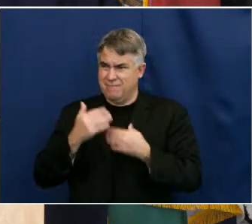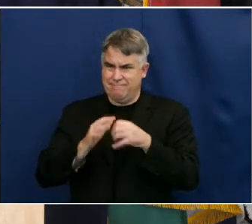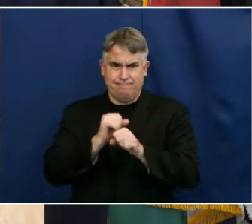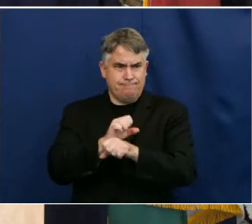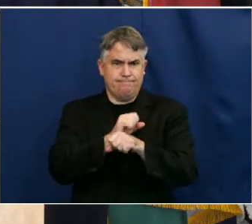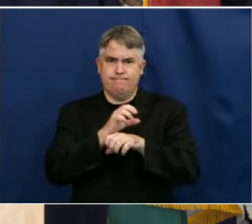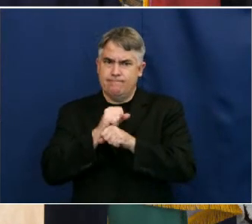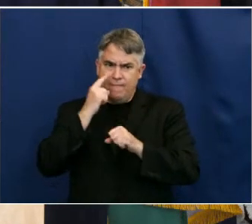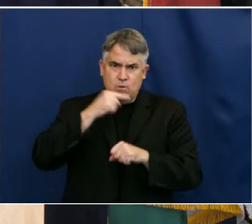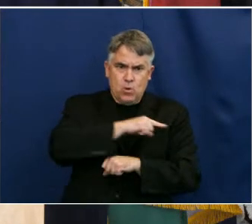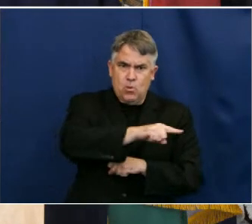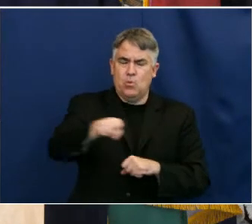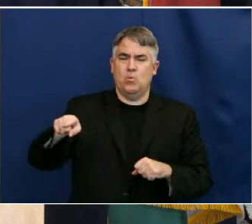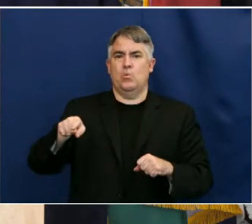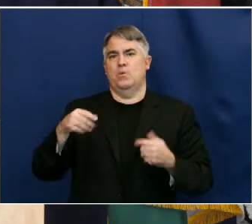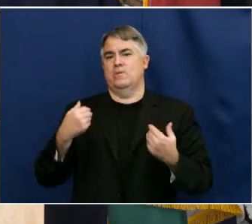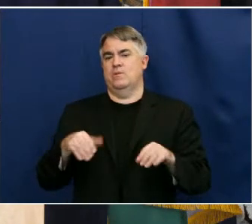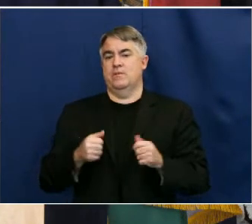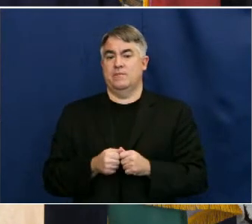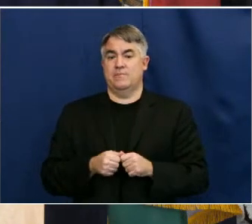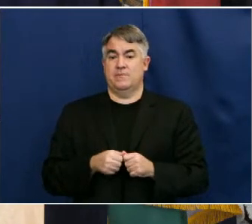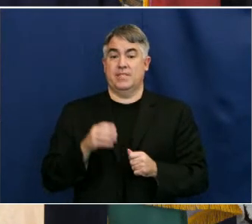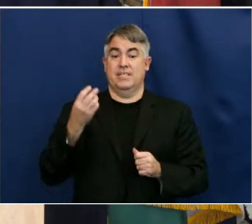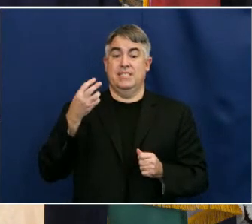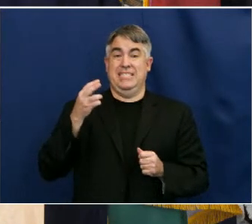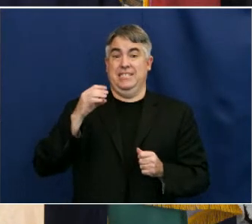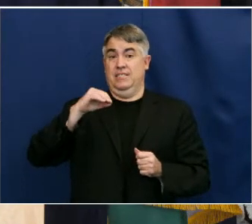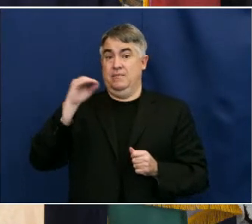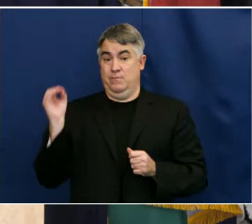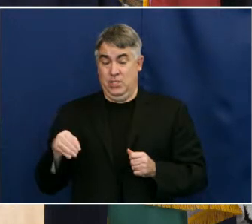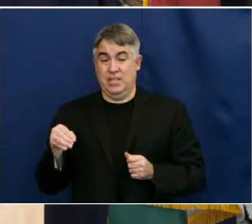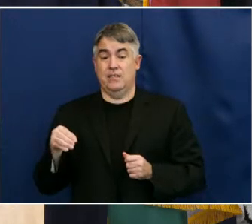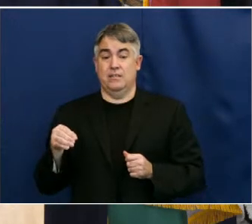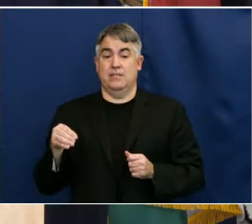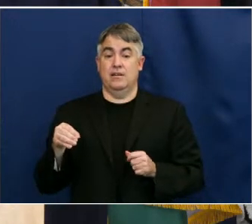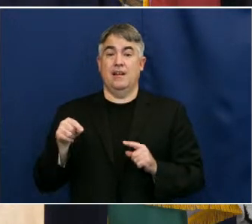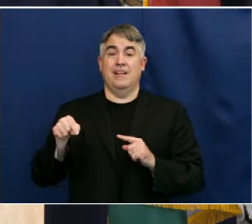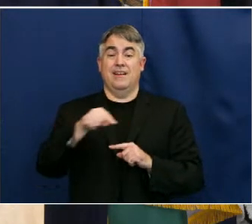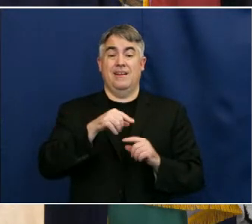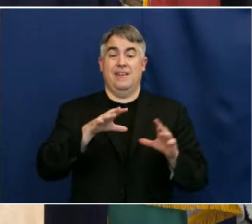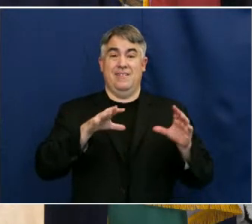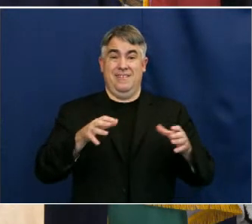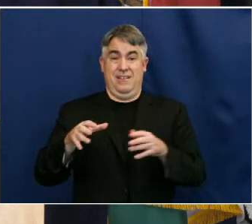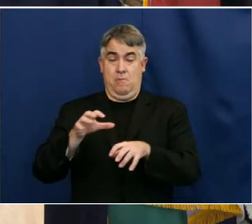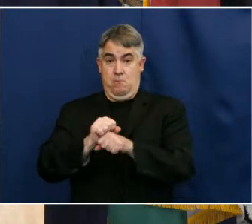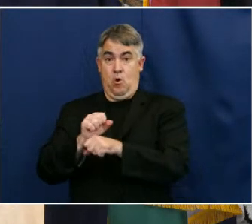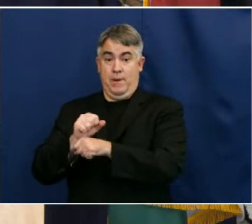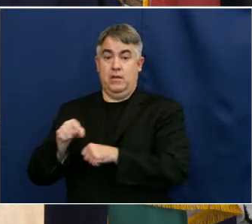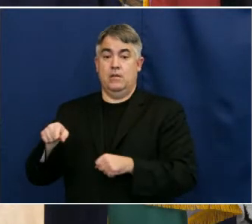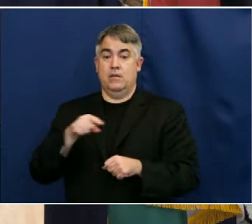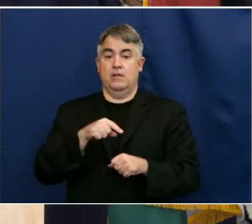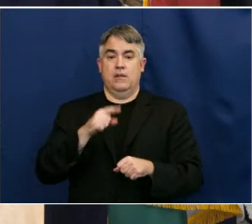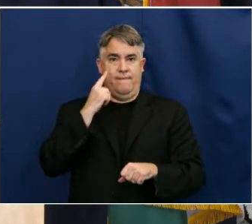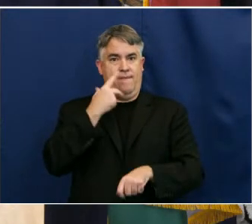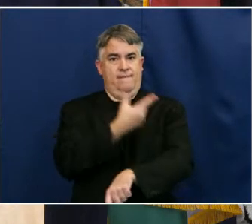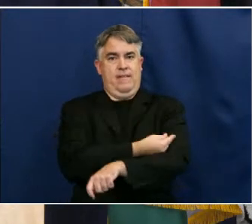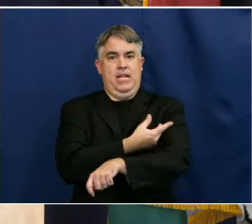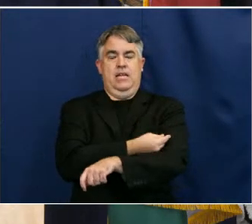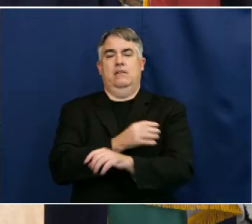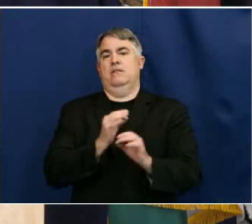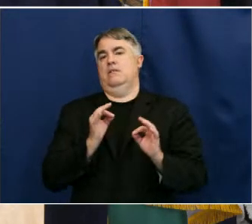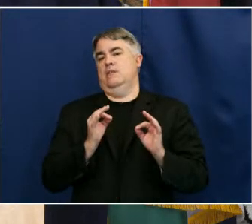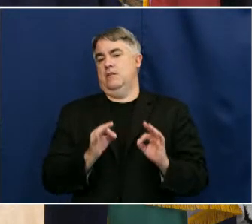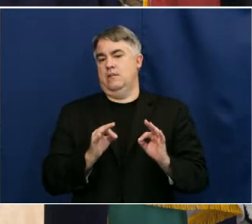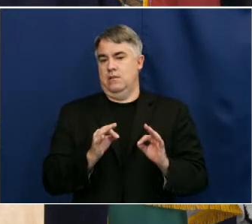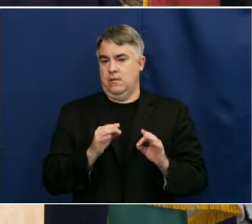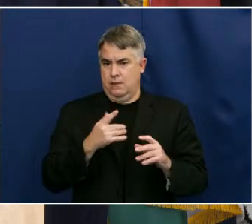other piece that's important is about 16% of those appointments were for vaccine calls, and we were able to make those appointments, as